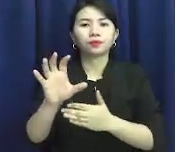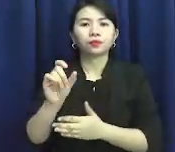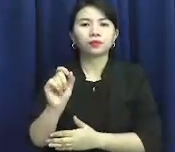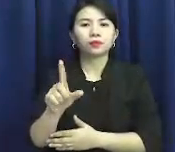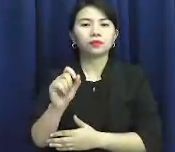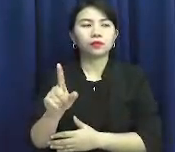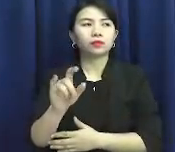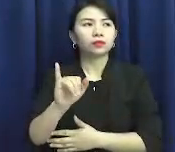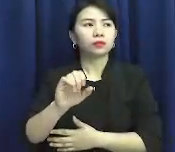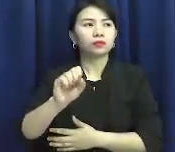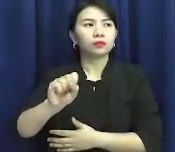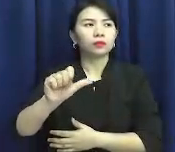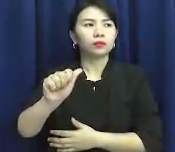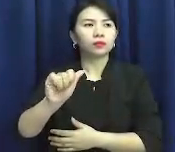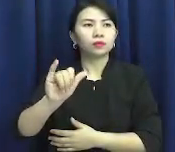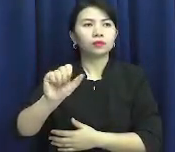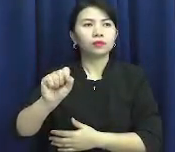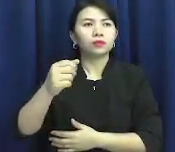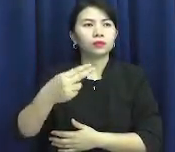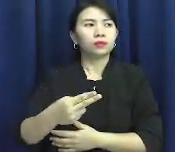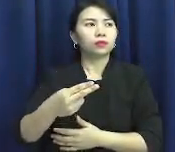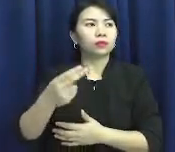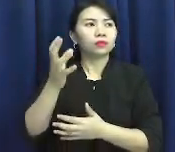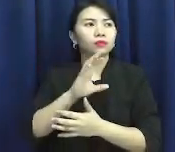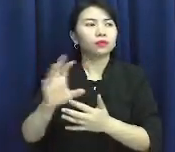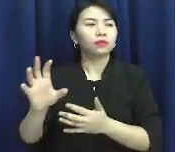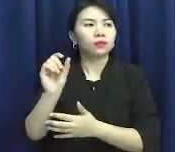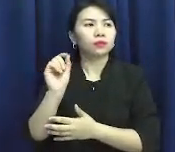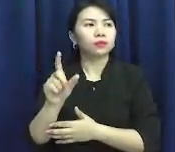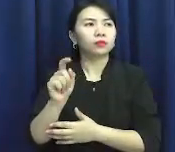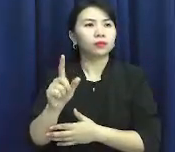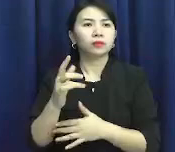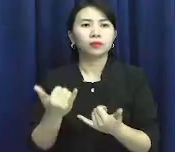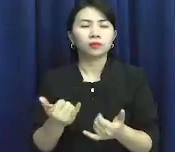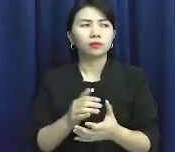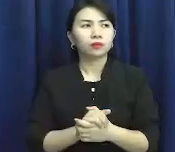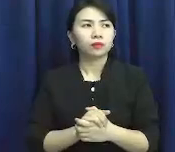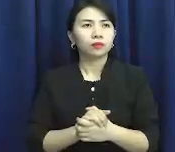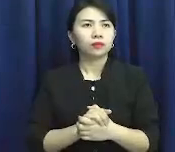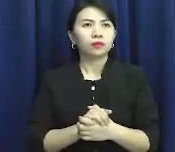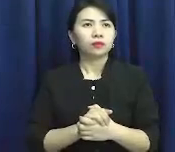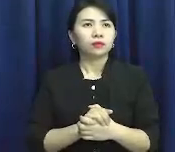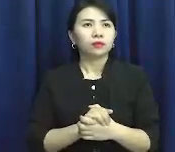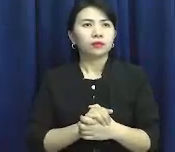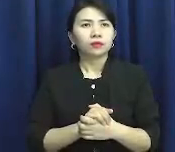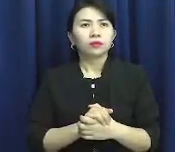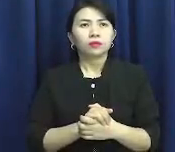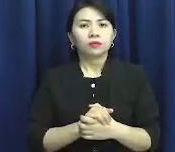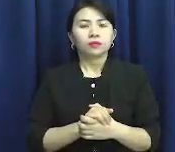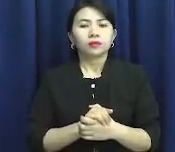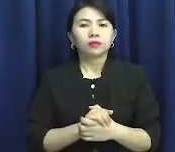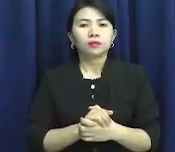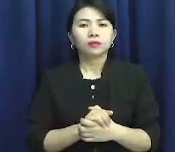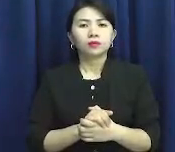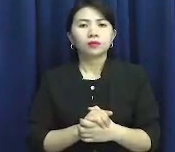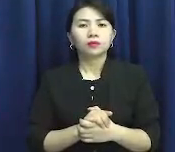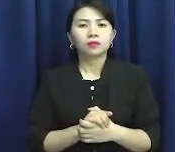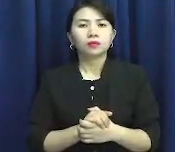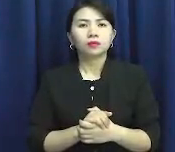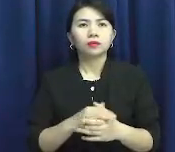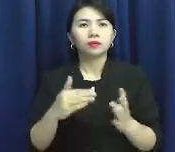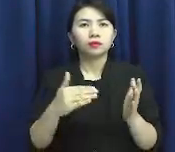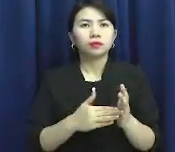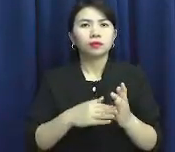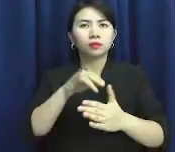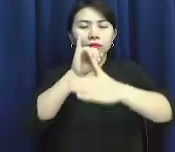In the book of Isaiah chapter 11, babasahin ko po sa inyo, Isaiah chapter 11, alright? In the book of